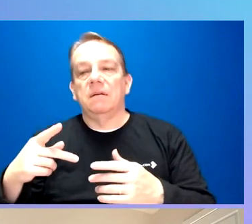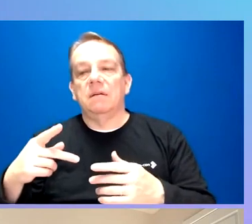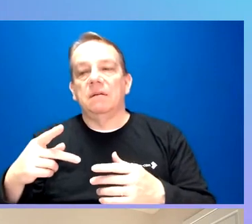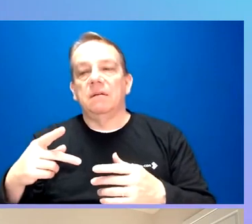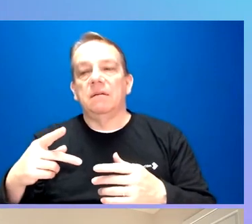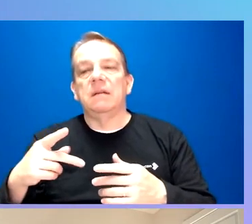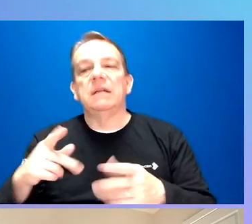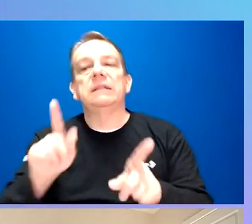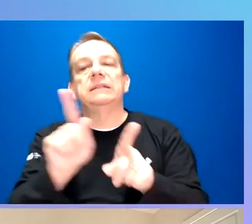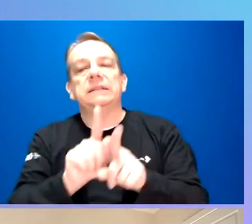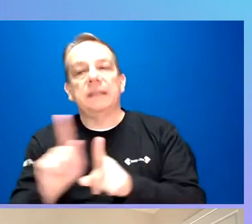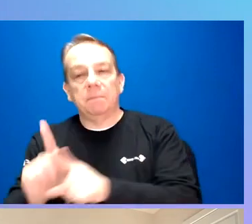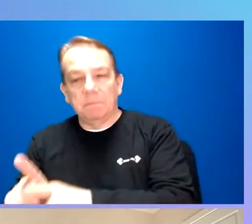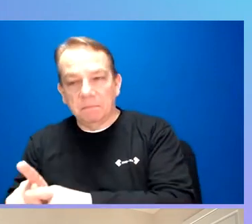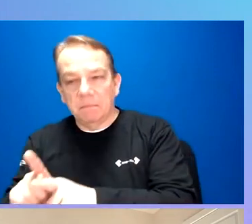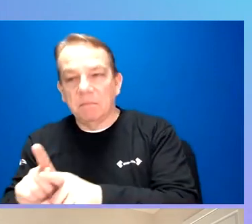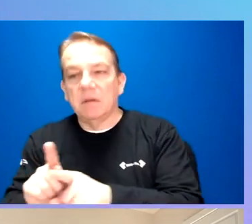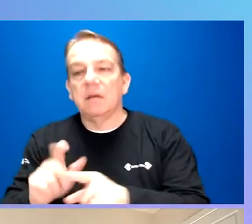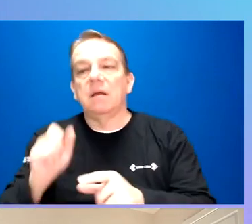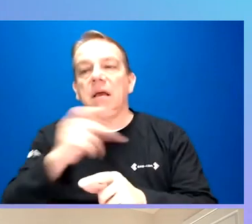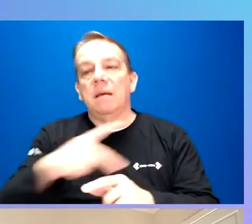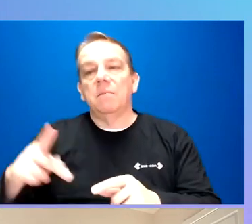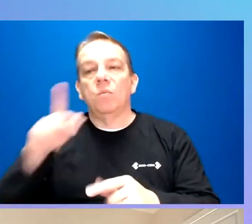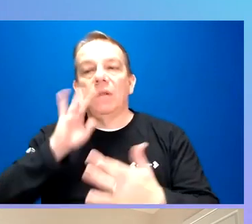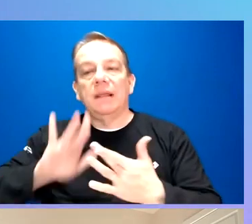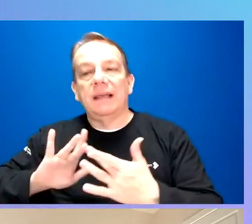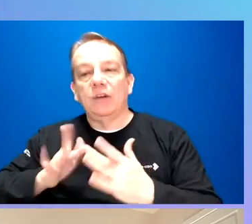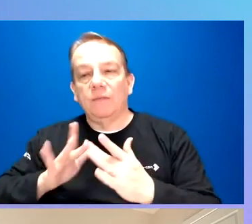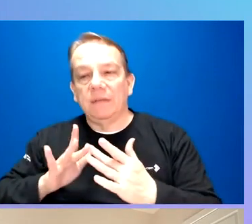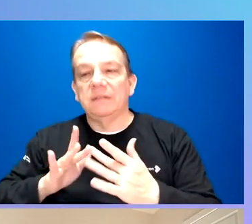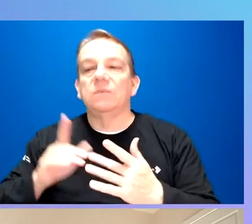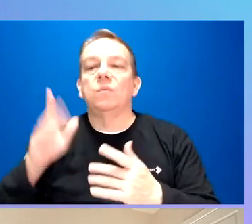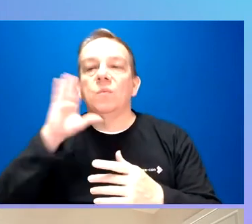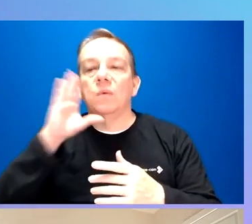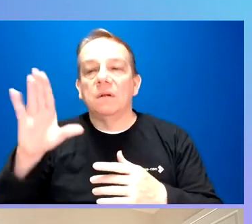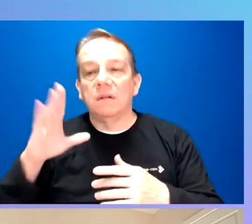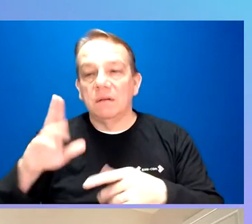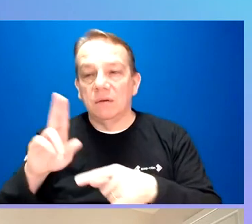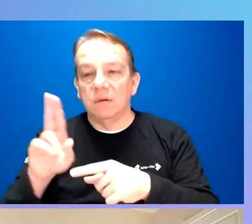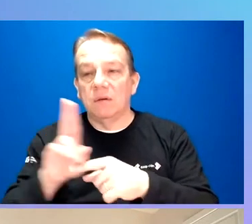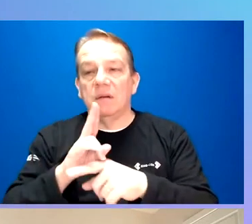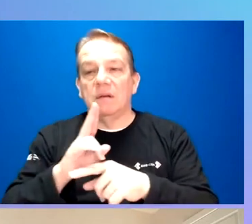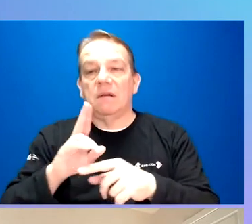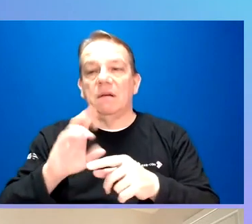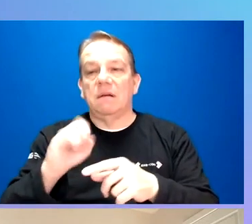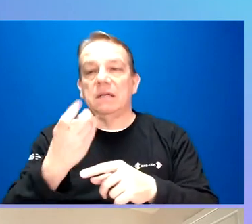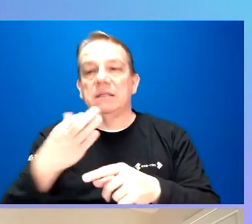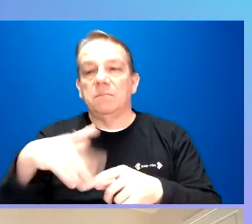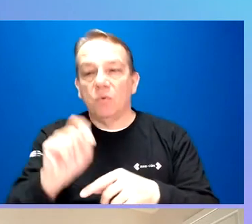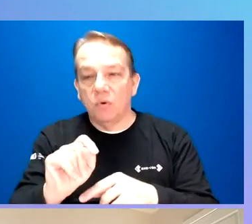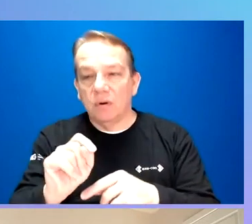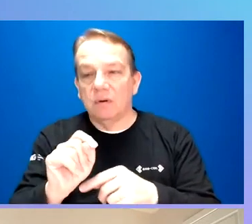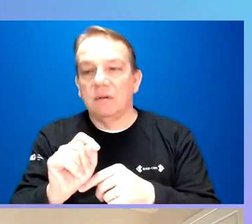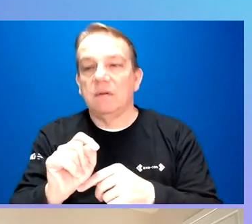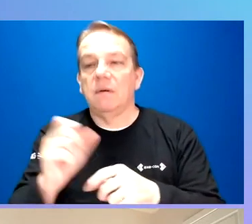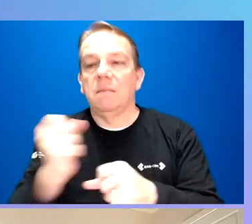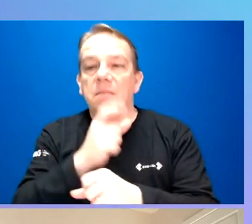And similarly, the Apple's human interface guideline is implemented through Xcode, which is used